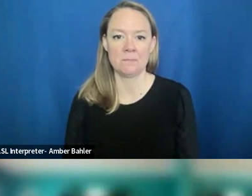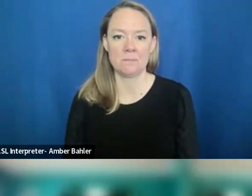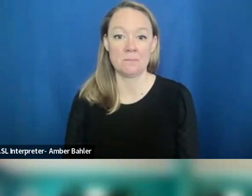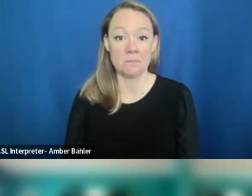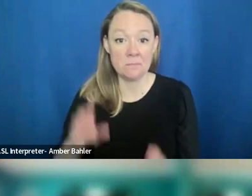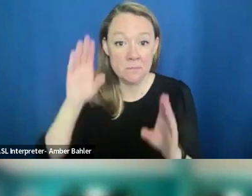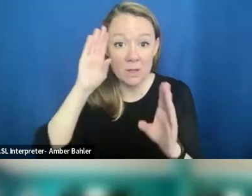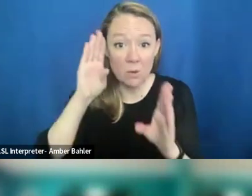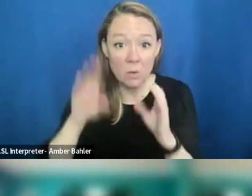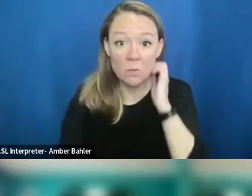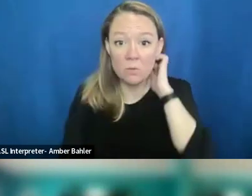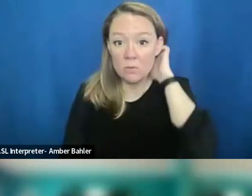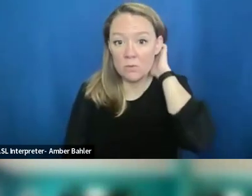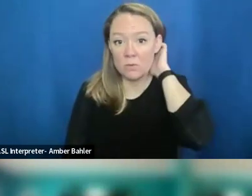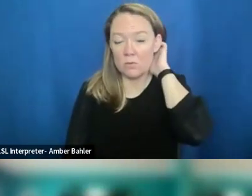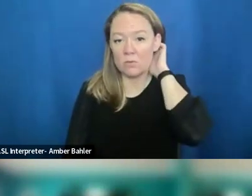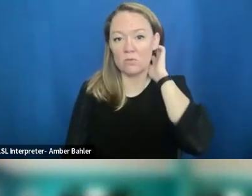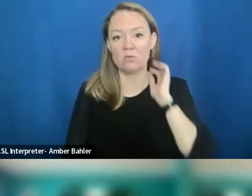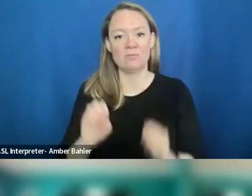Hello.